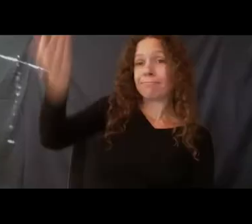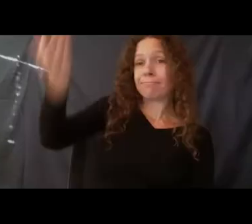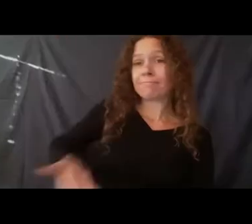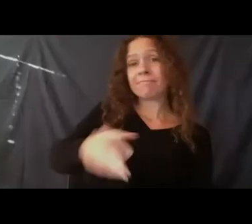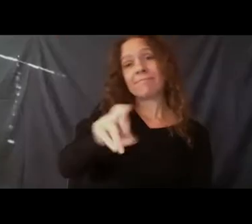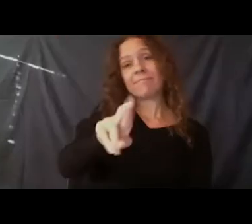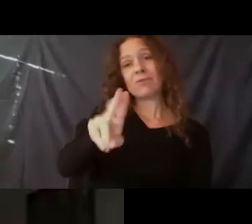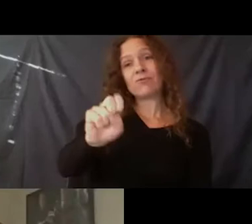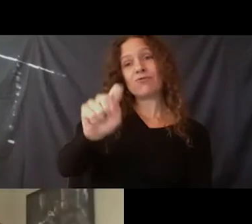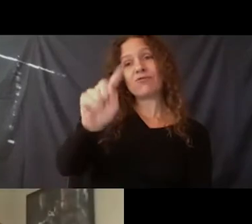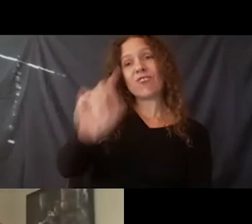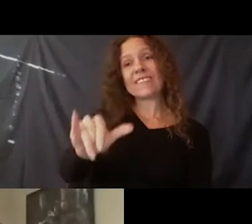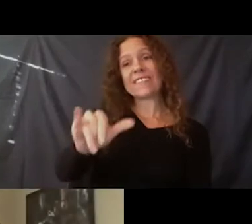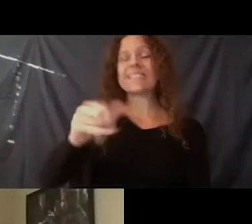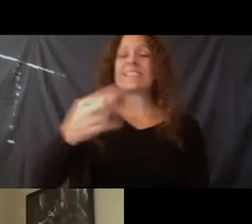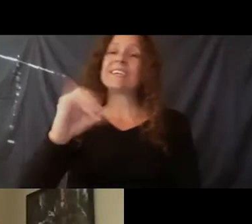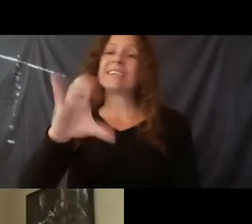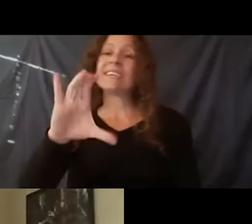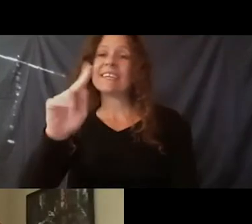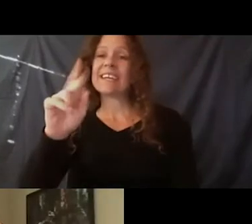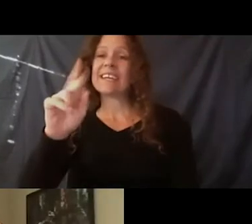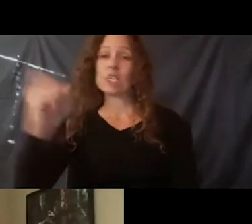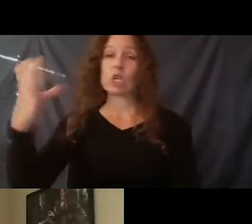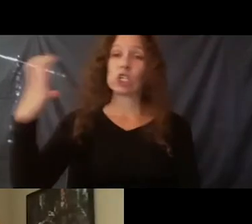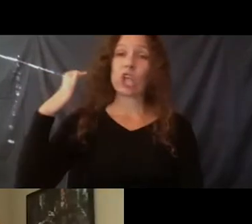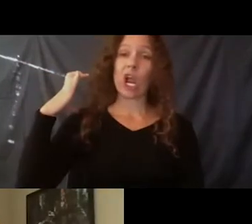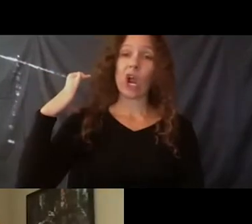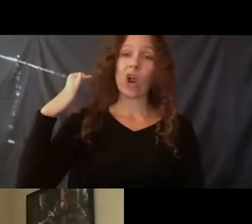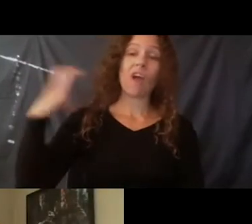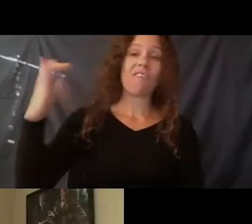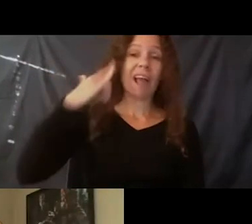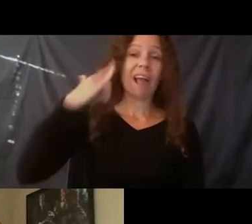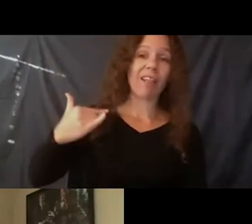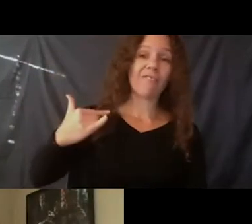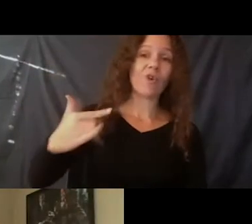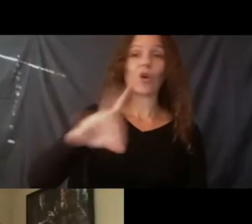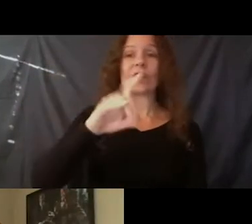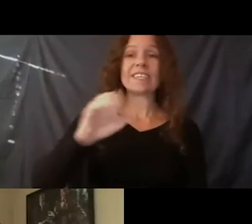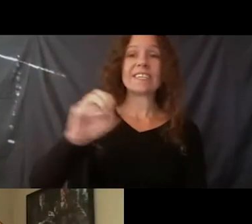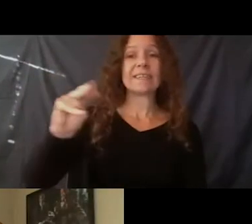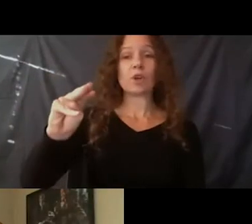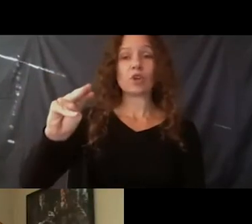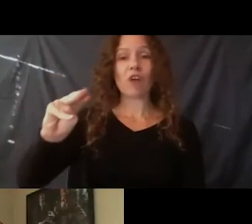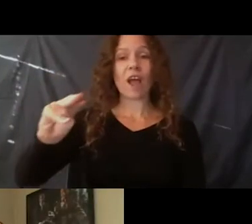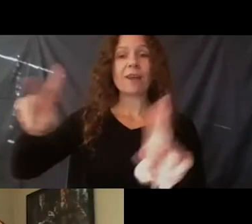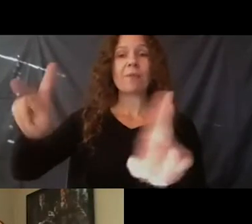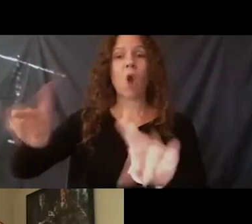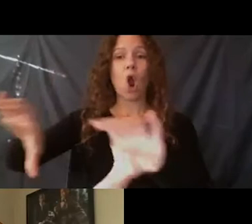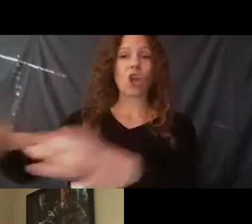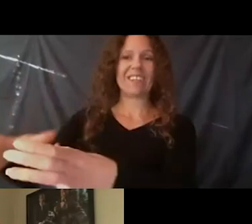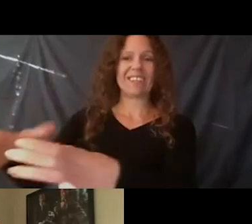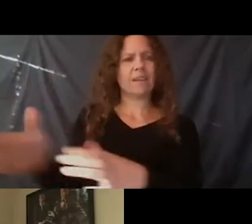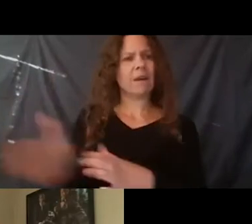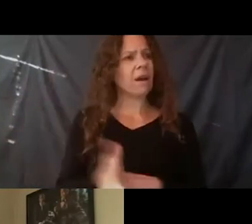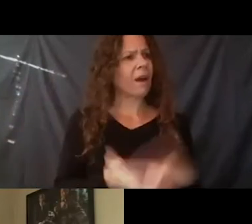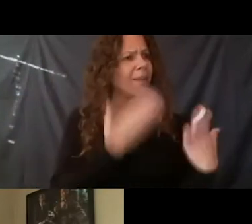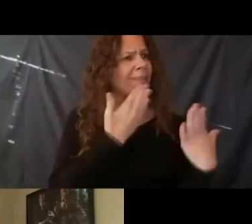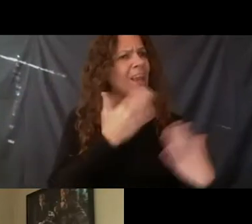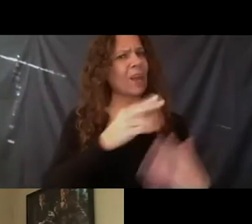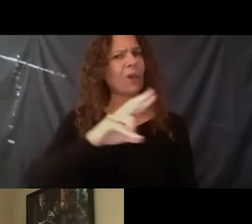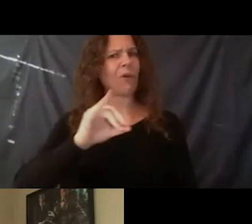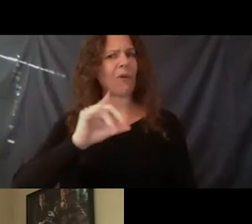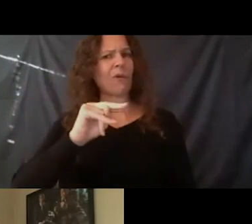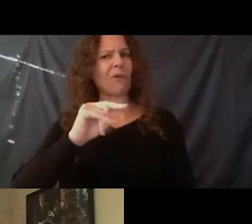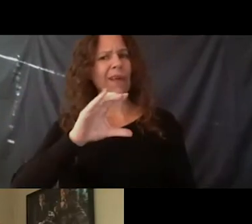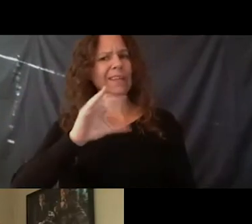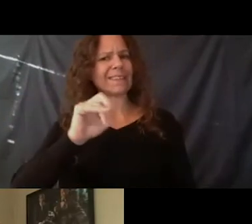Democratic Party. Mr. Chair. Well, thank you, Vincent. It's really hard to follow